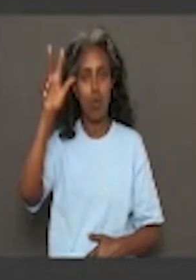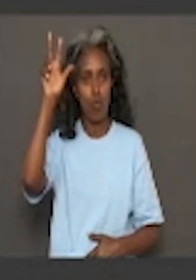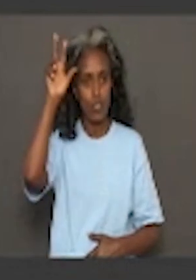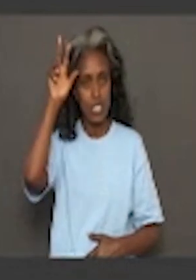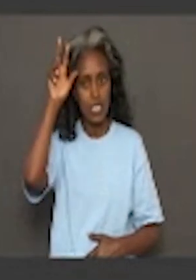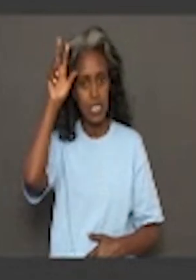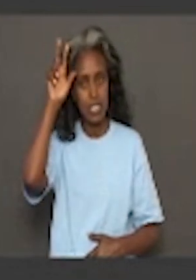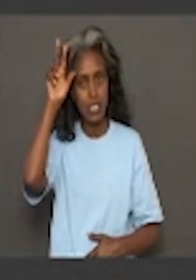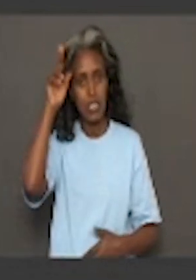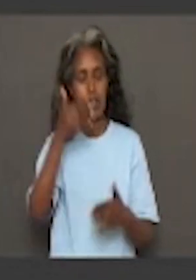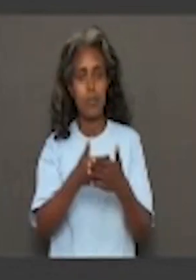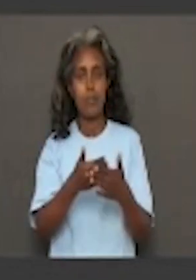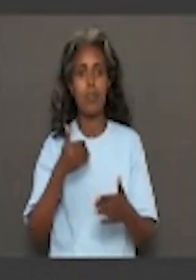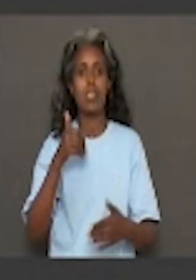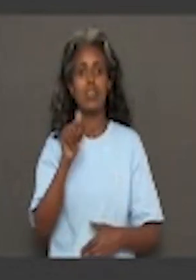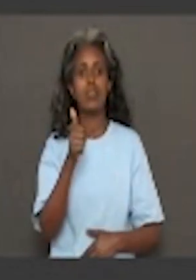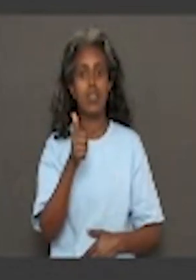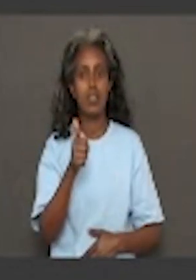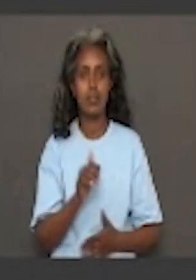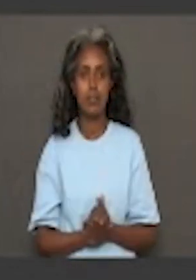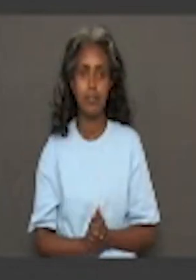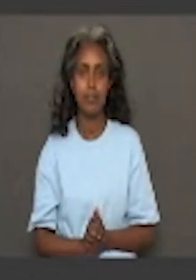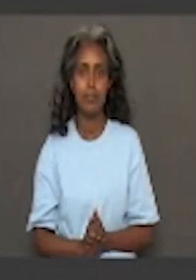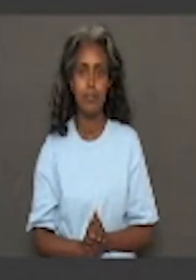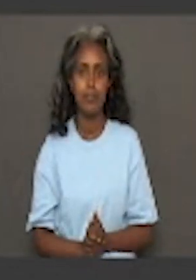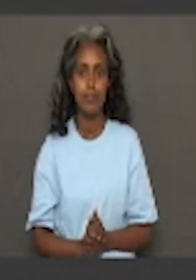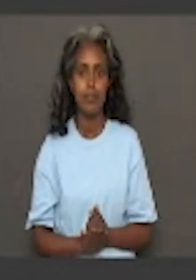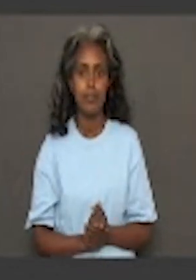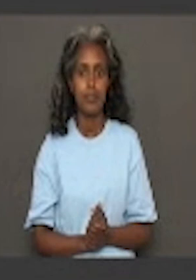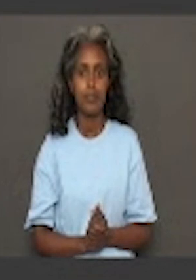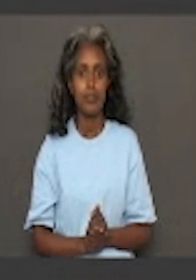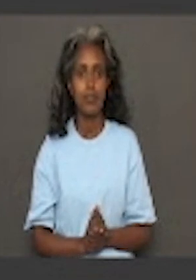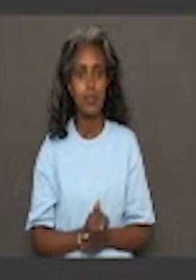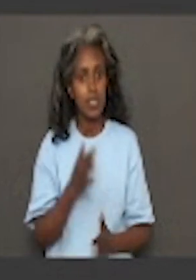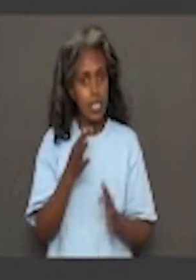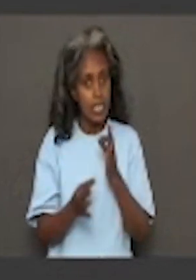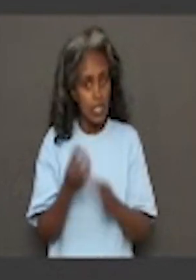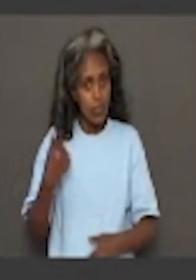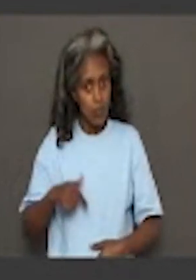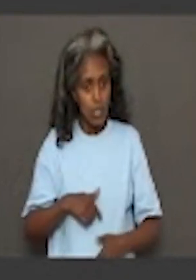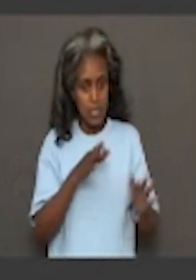divided by 10 to the power of 3 minus 10.